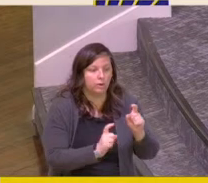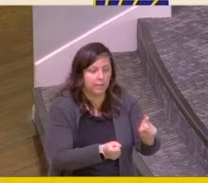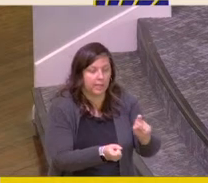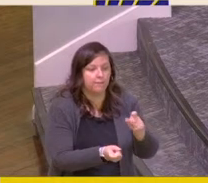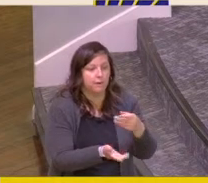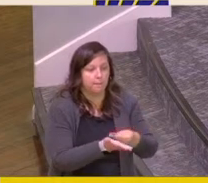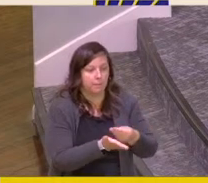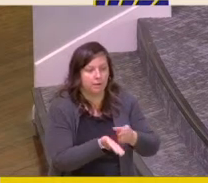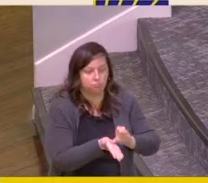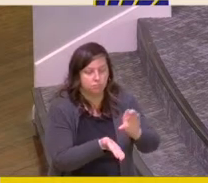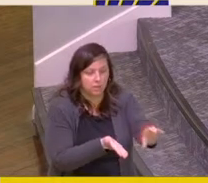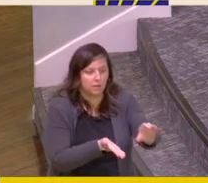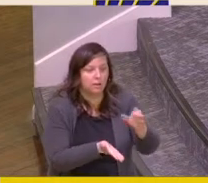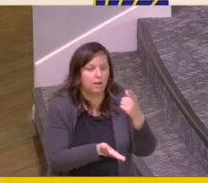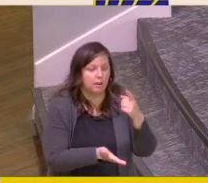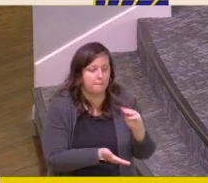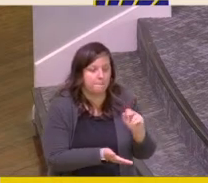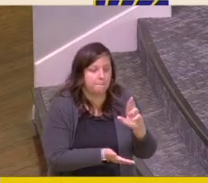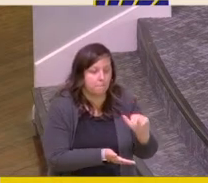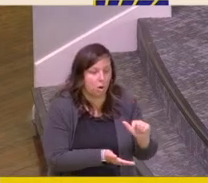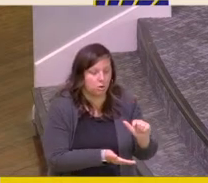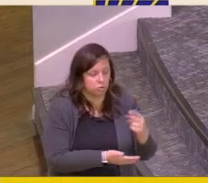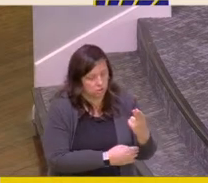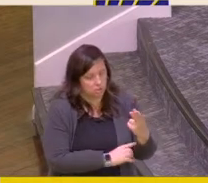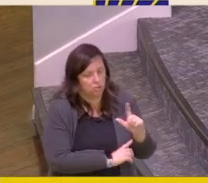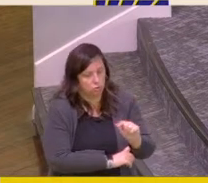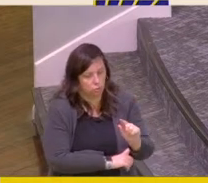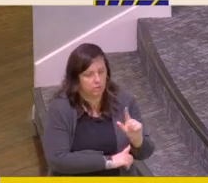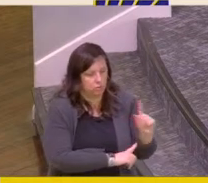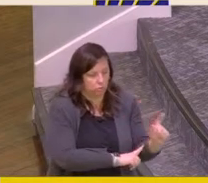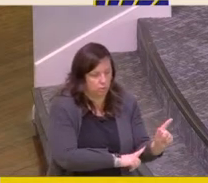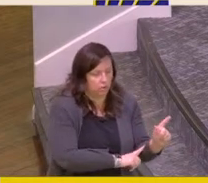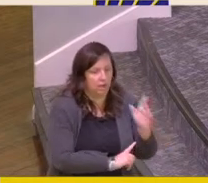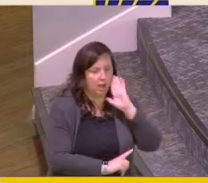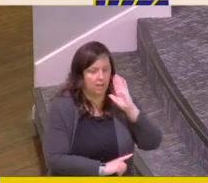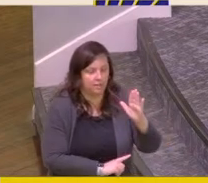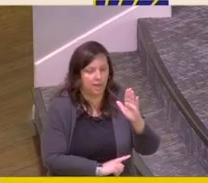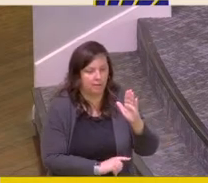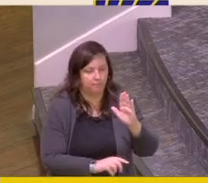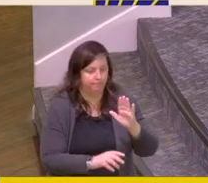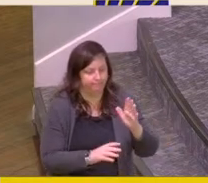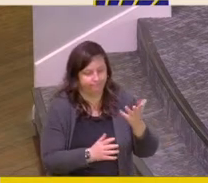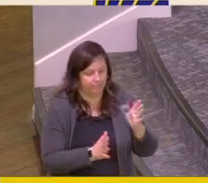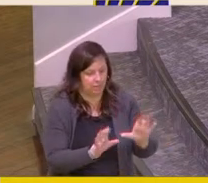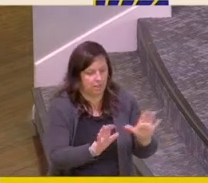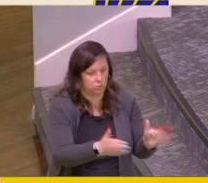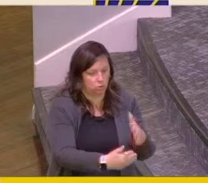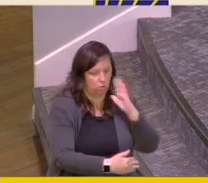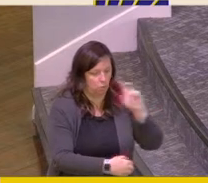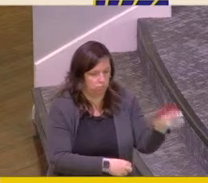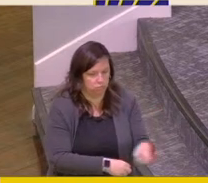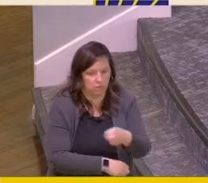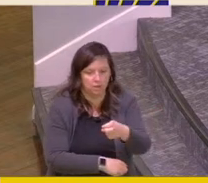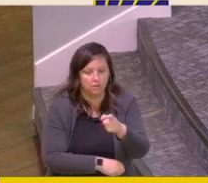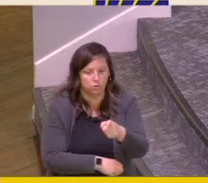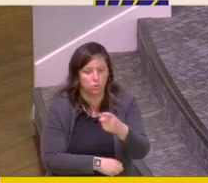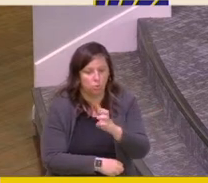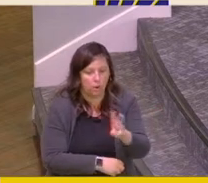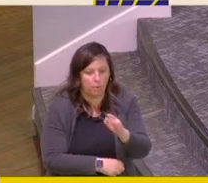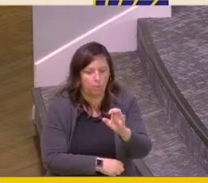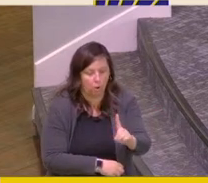of 2021, and that children would transition to West Broad, hopefully no later than March of